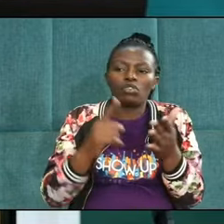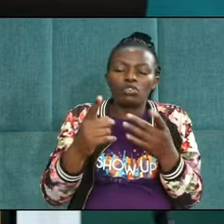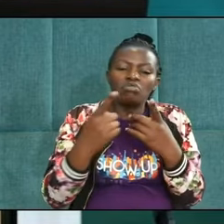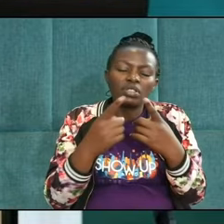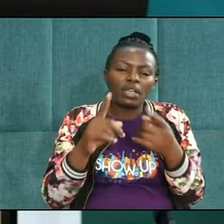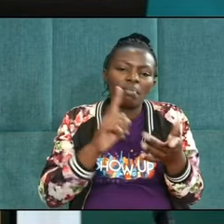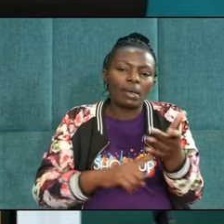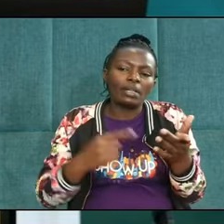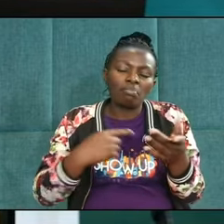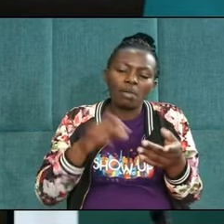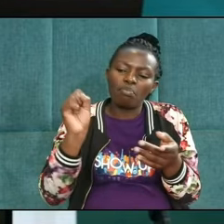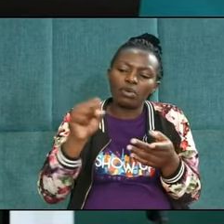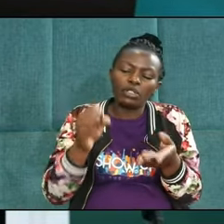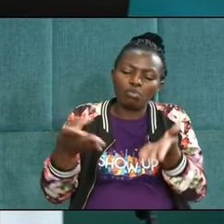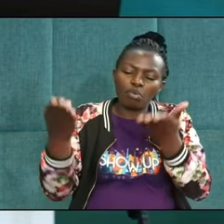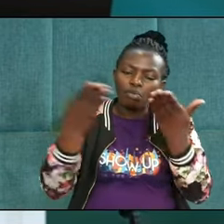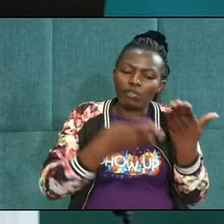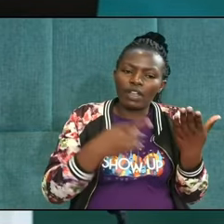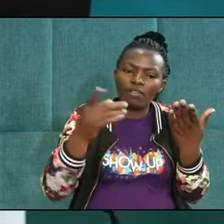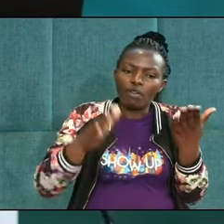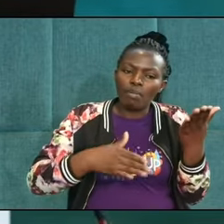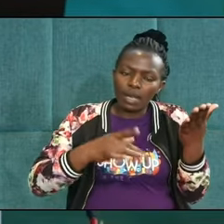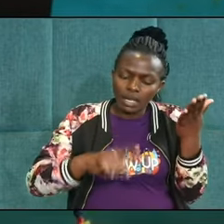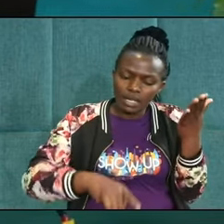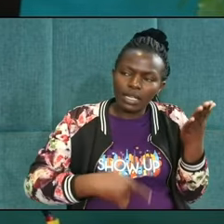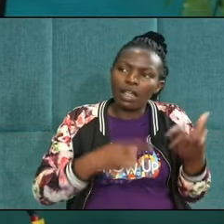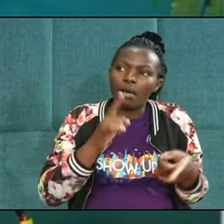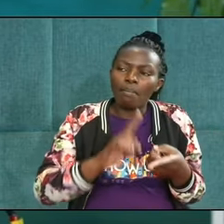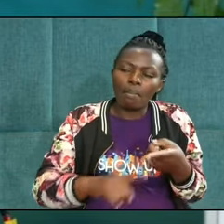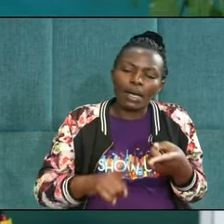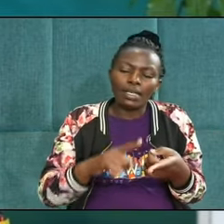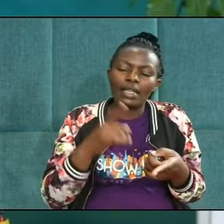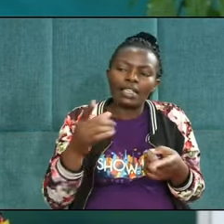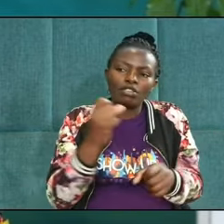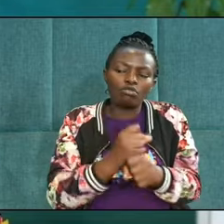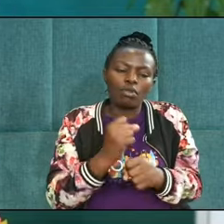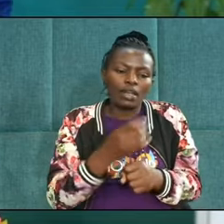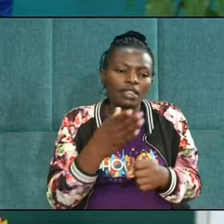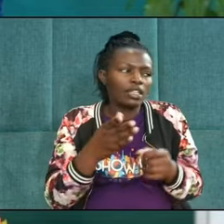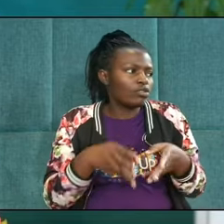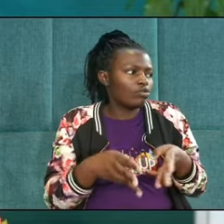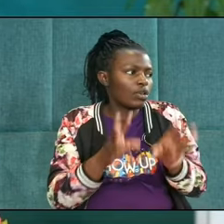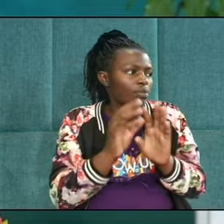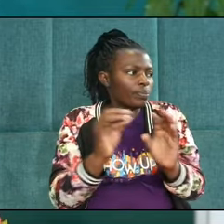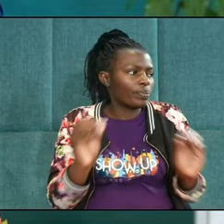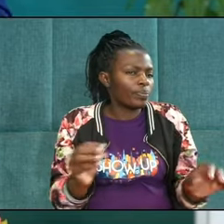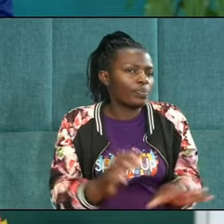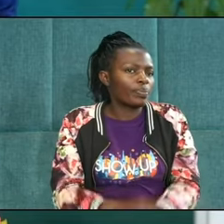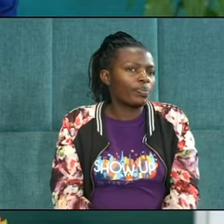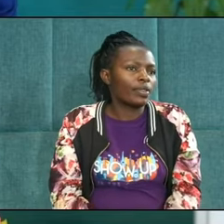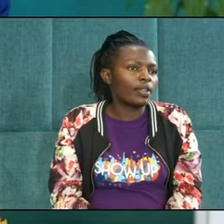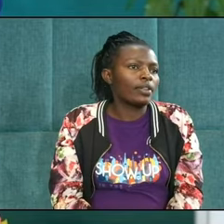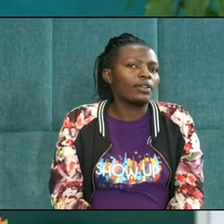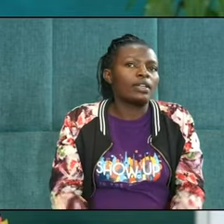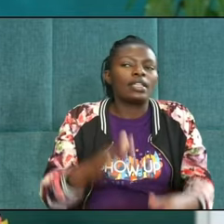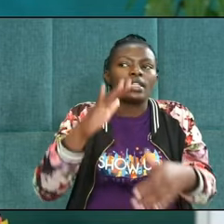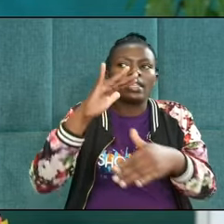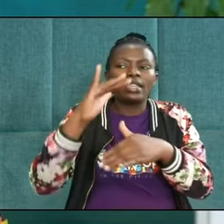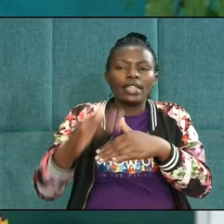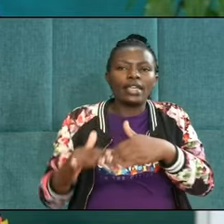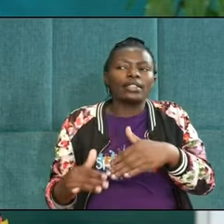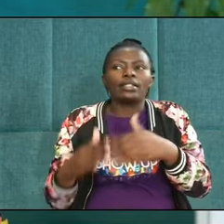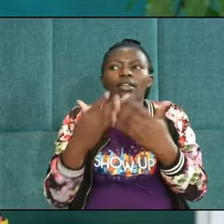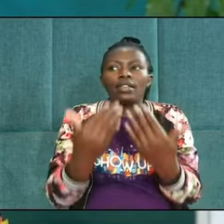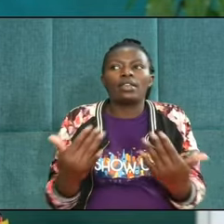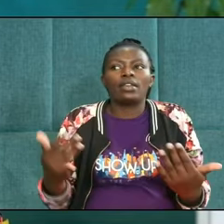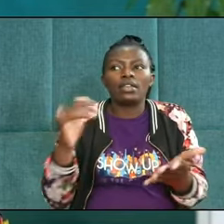myself. And we know that it doesn't work that way. The next implication is that we don't